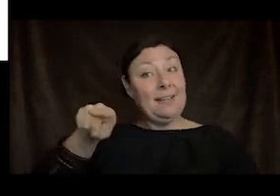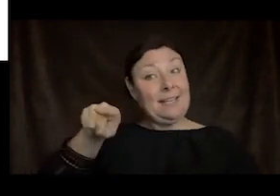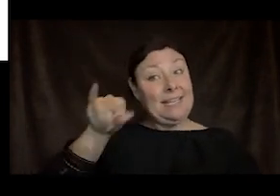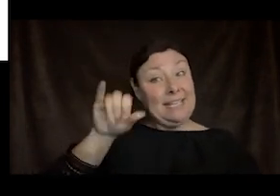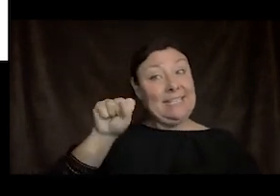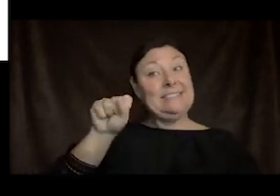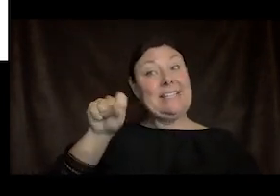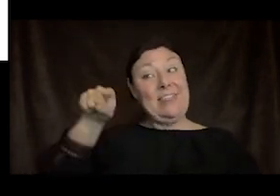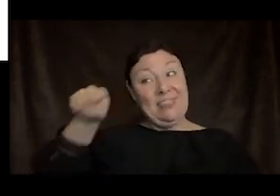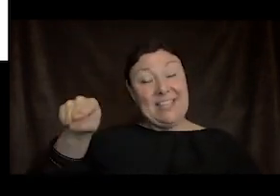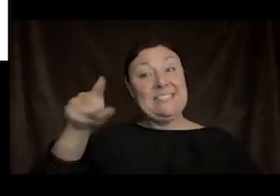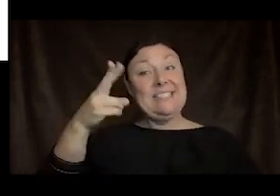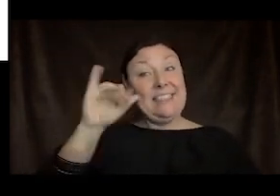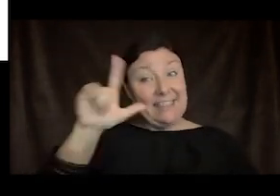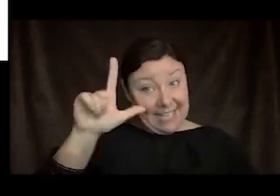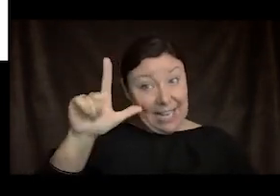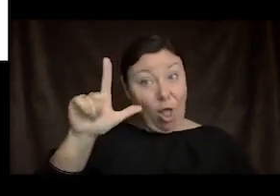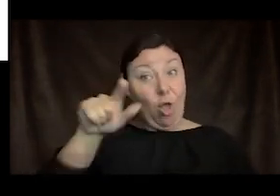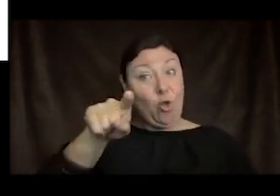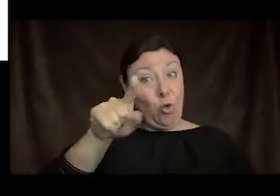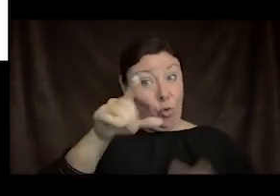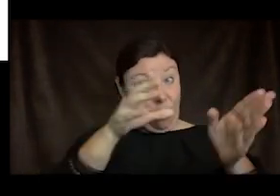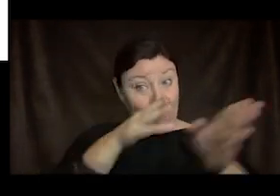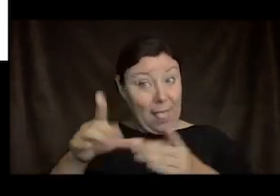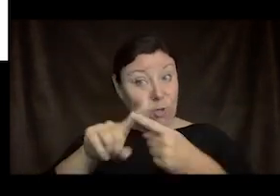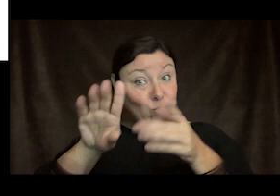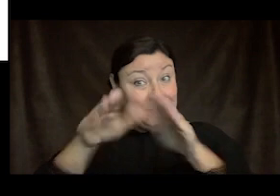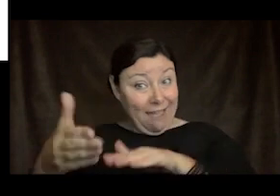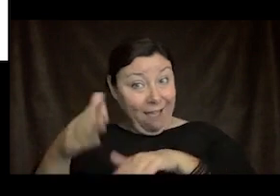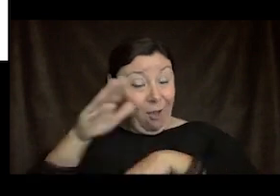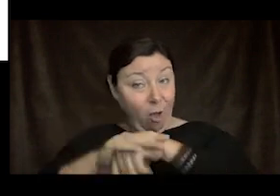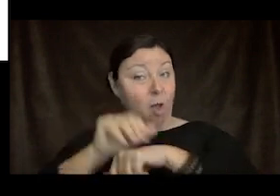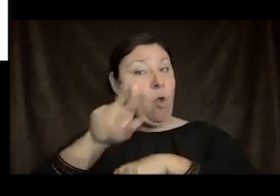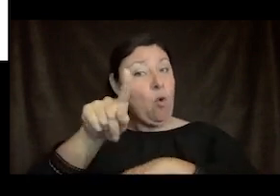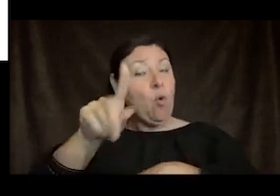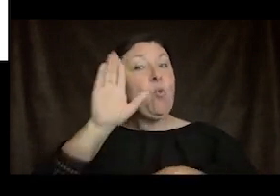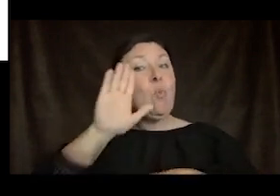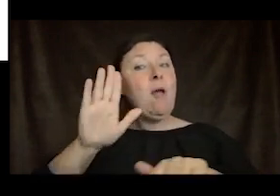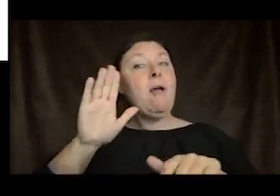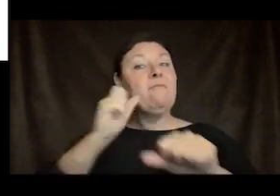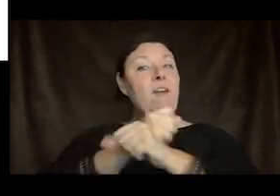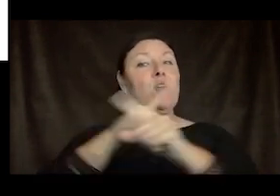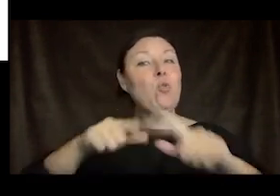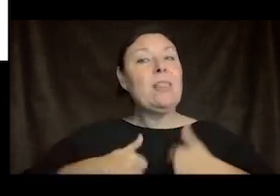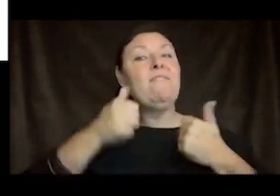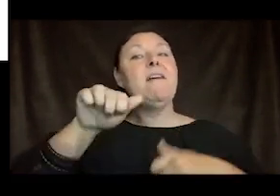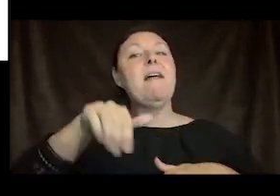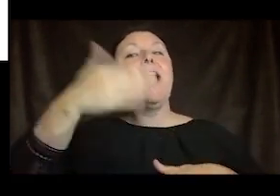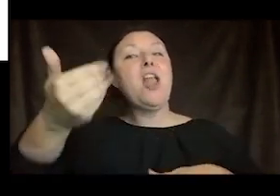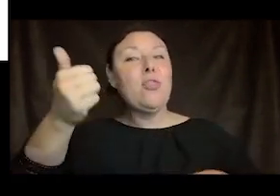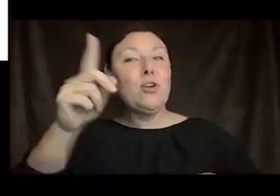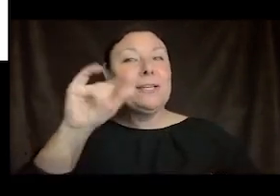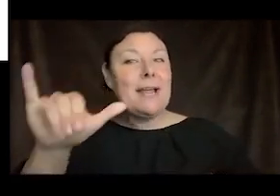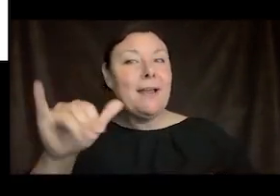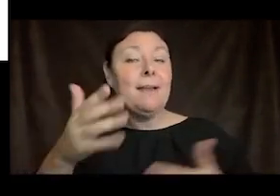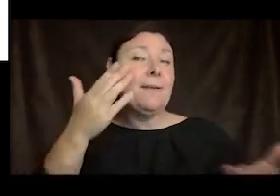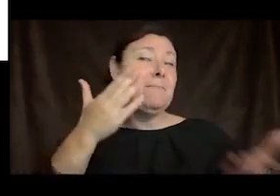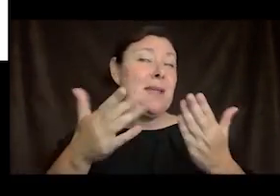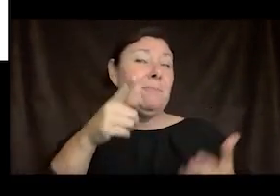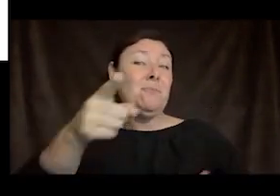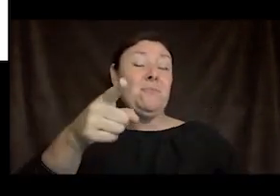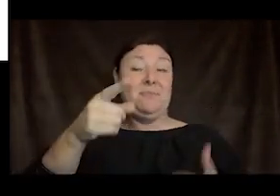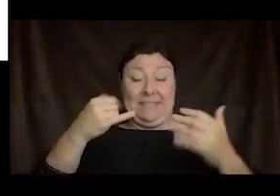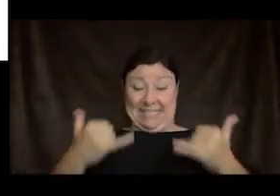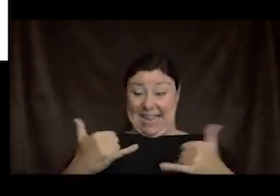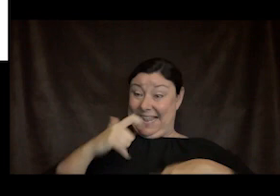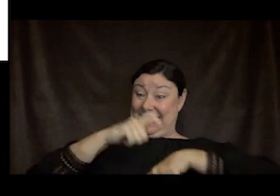die, or do you plan to live to fight another day? So there are times when, even as a classroom teacher, I might have decided,